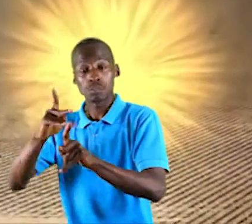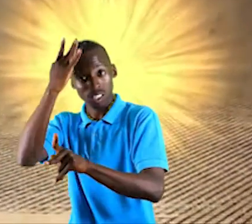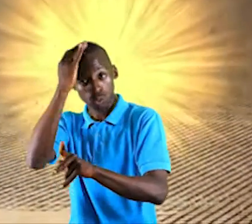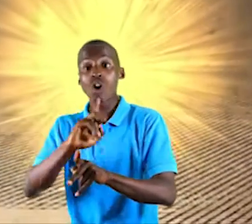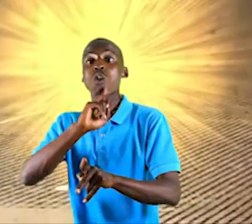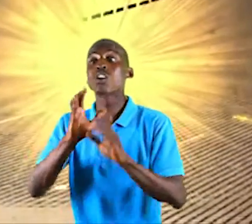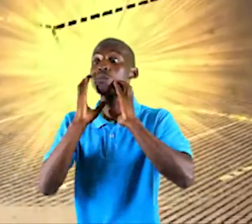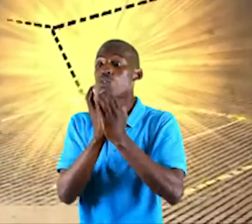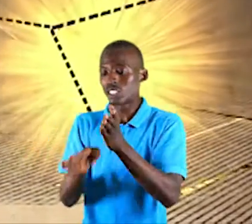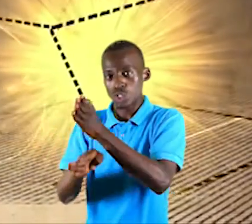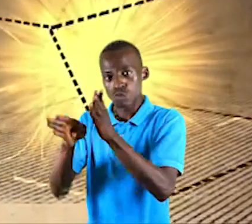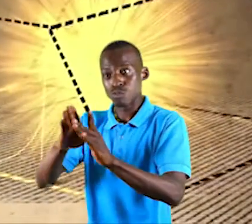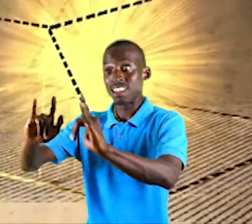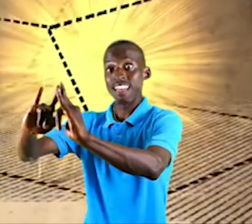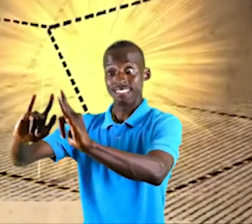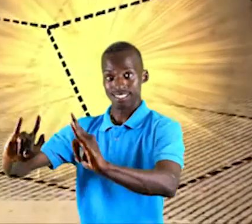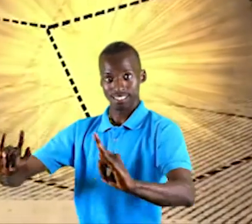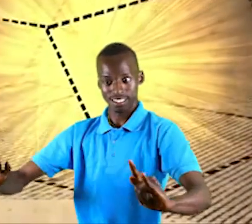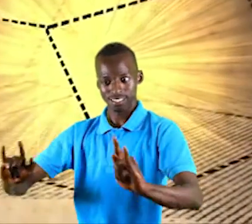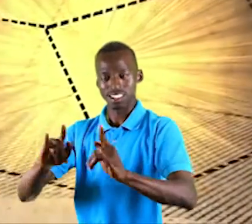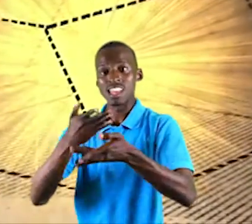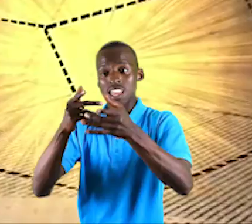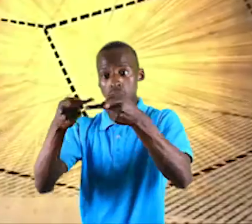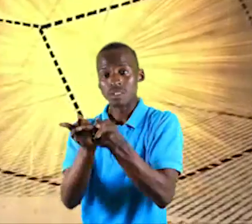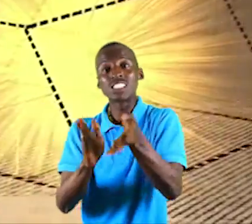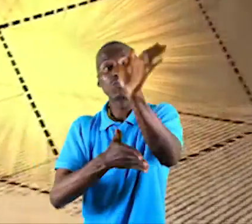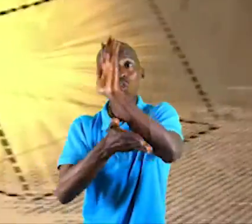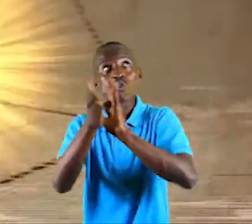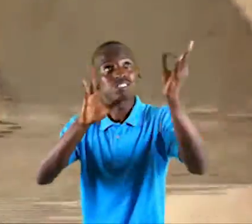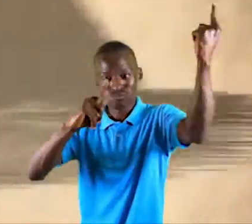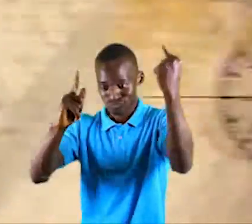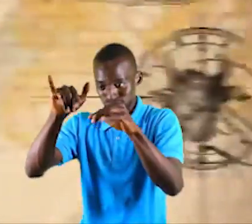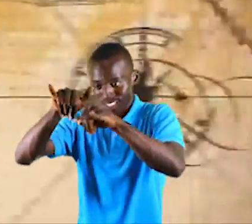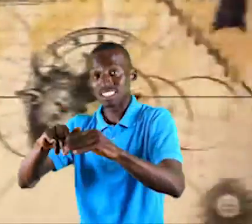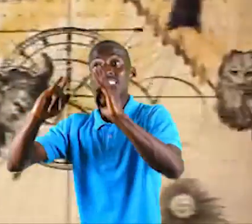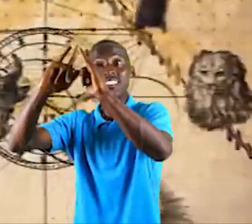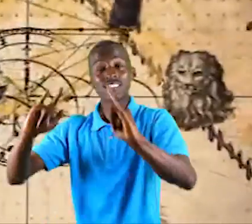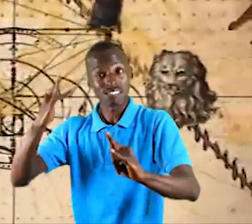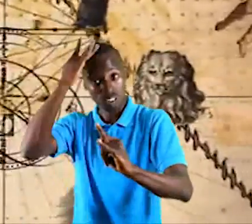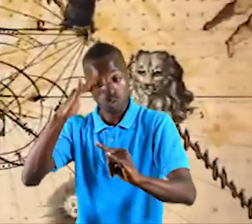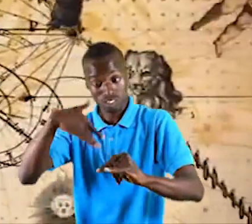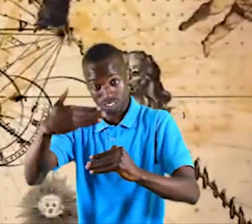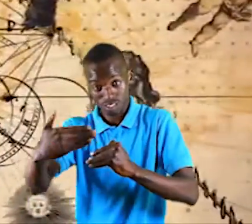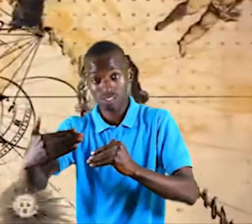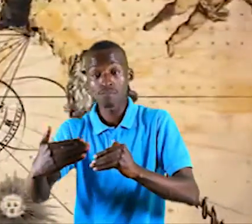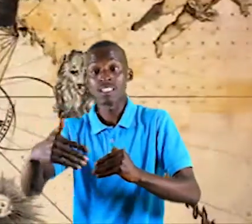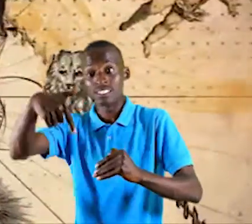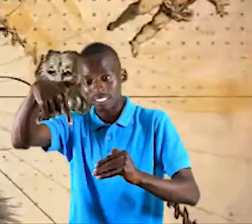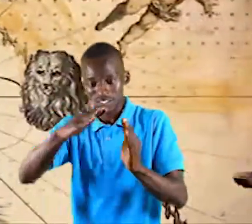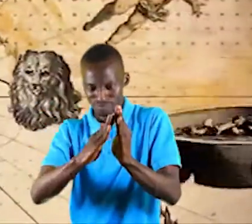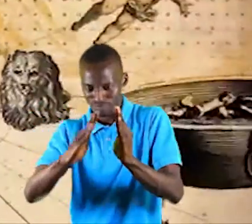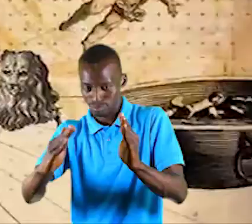that's why he orders Moses to build this elaborate tent as a place where God's presence can be among his people. And that's why the next thing we get is